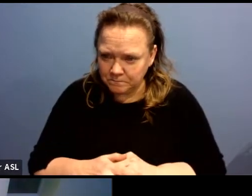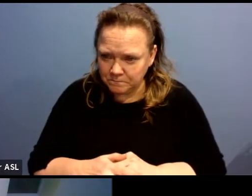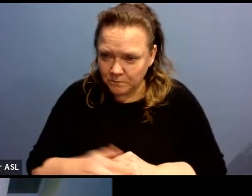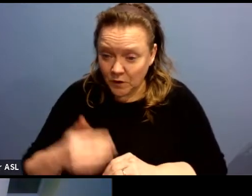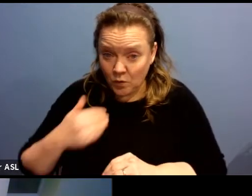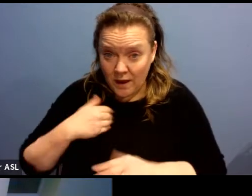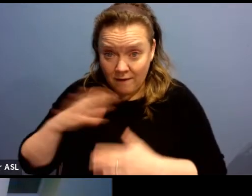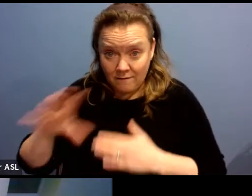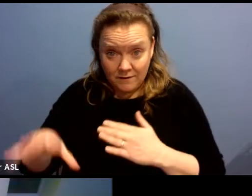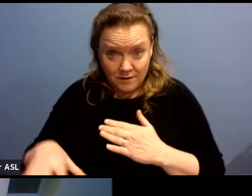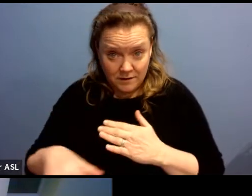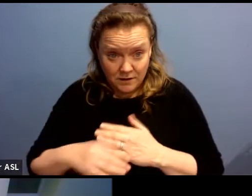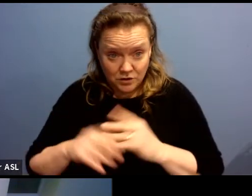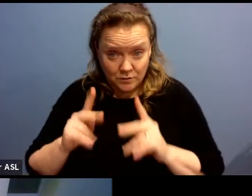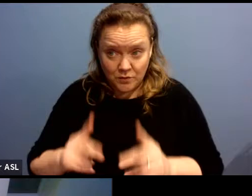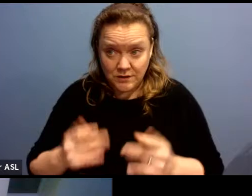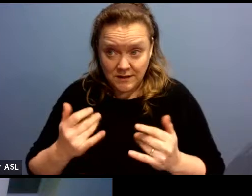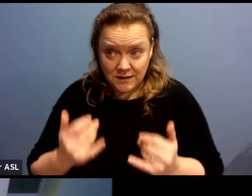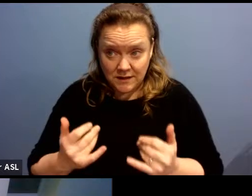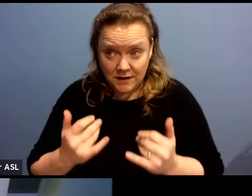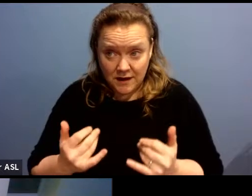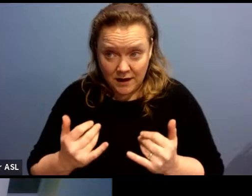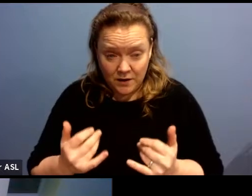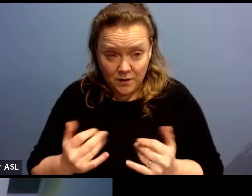additional speaker, Eleanor.